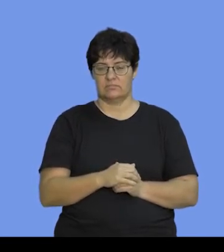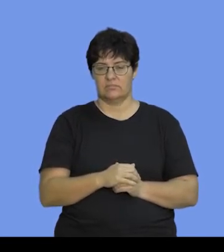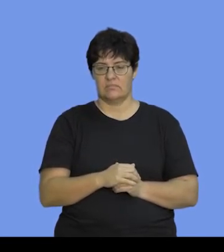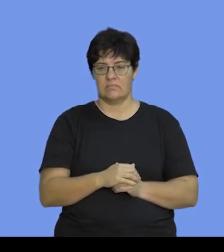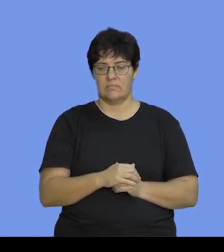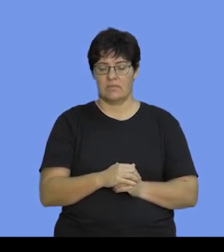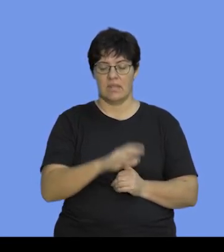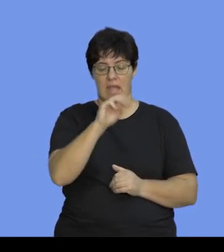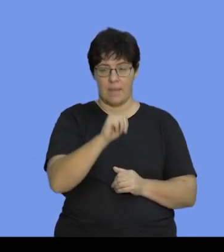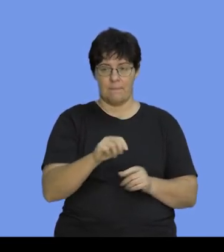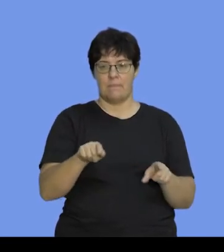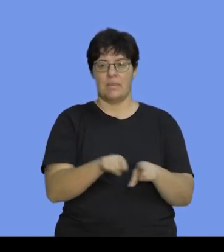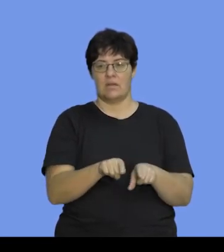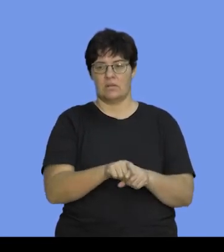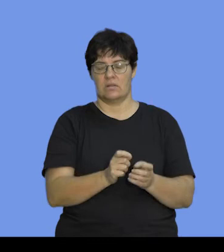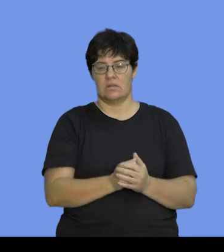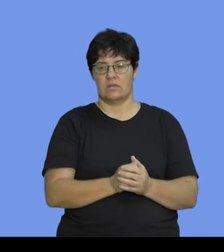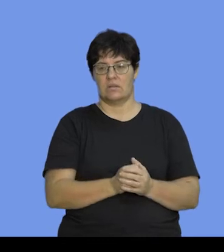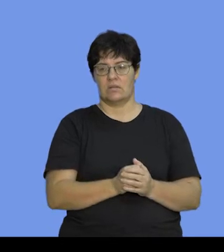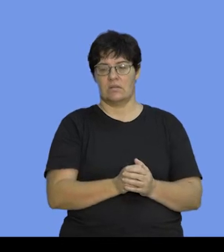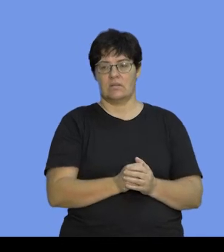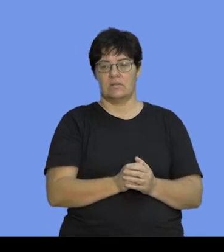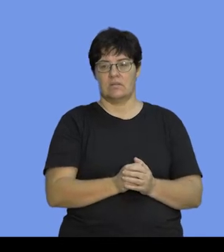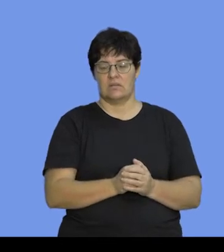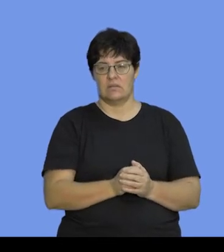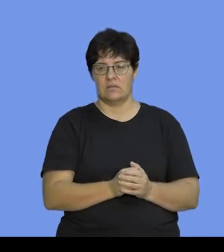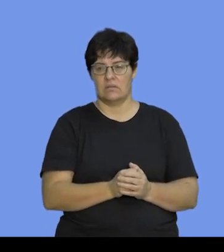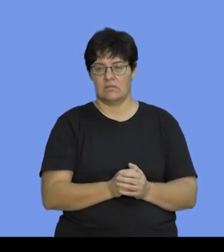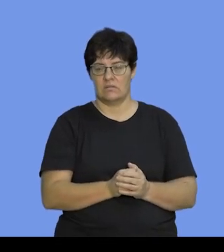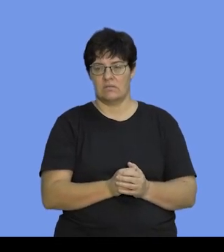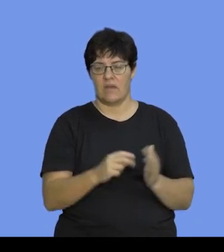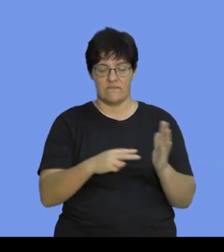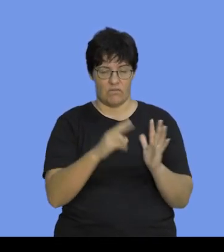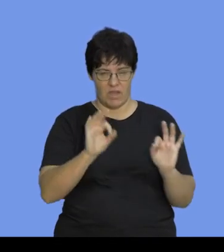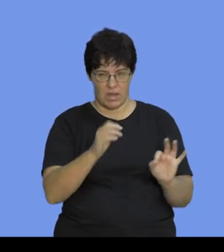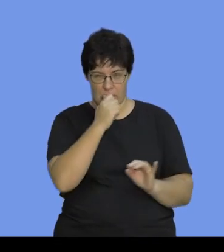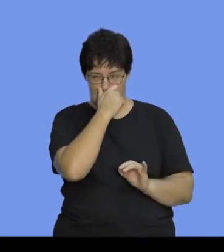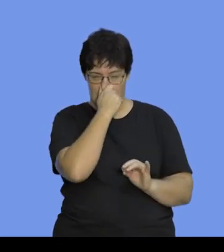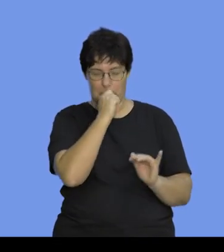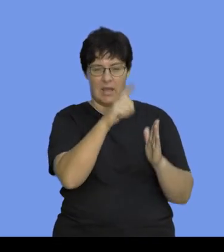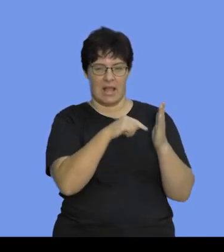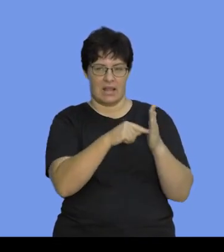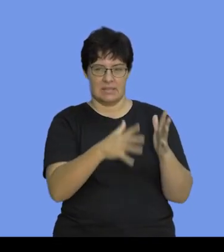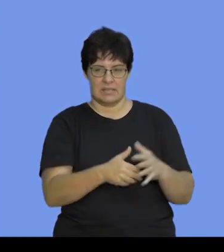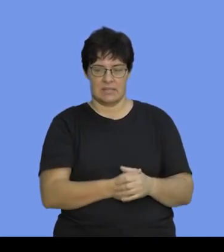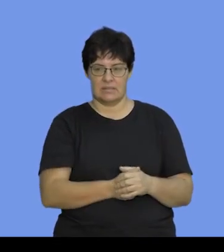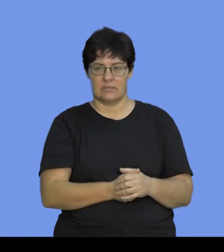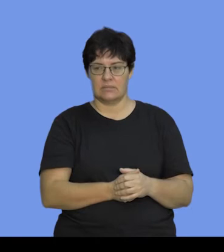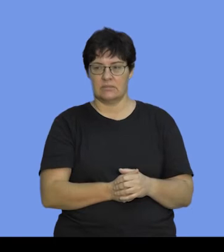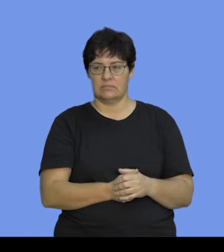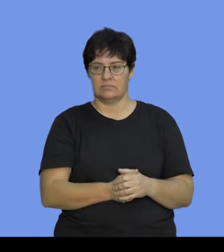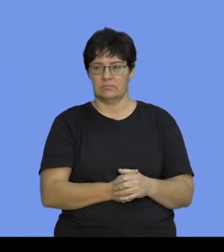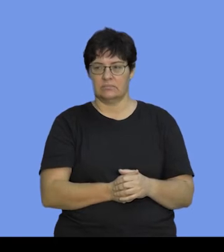So the mass of dissolved solid, if we can quickly verify that by way of